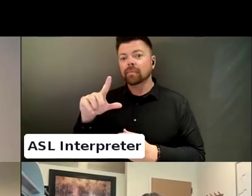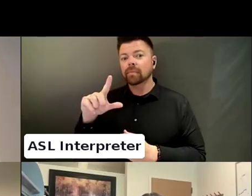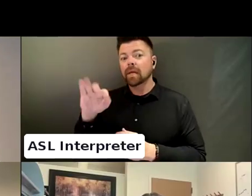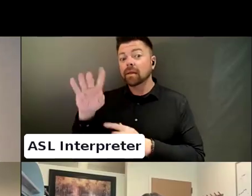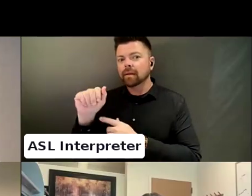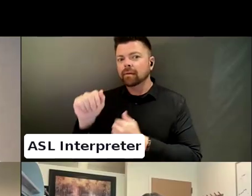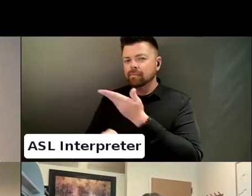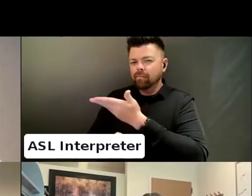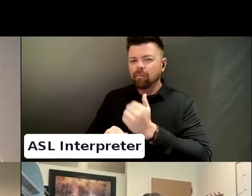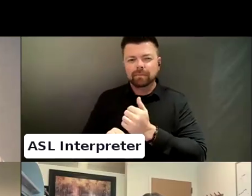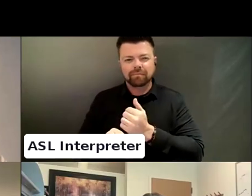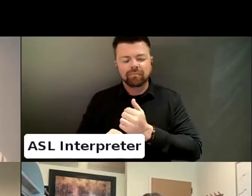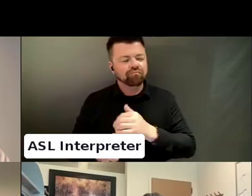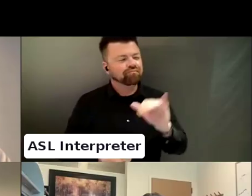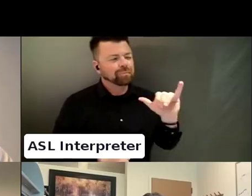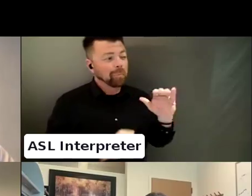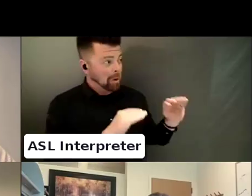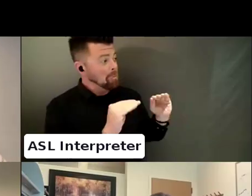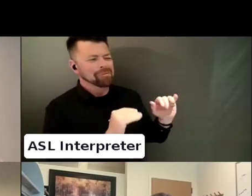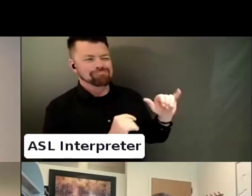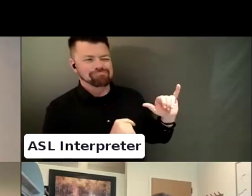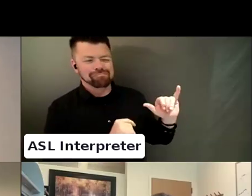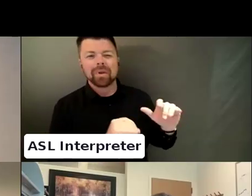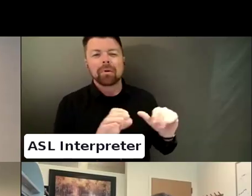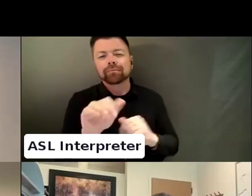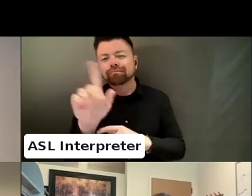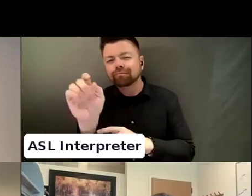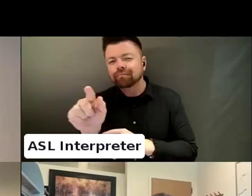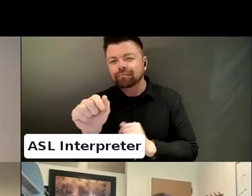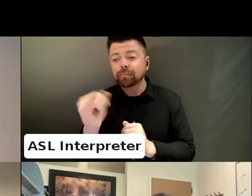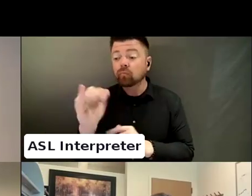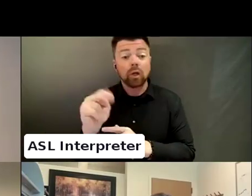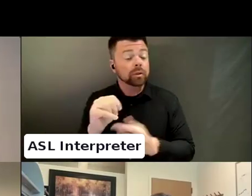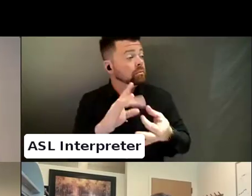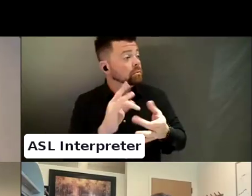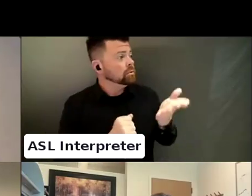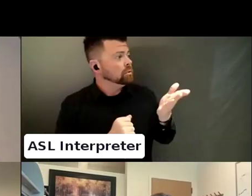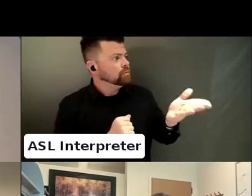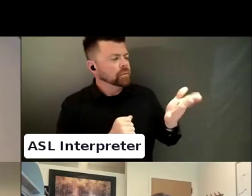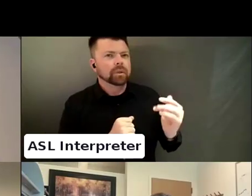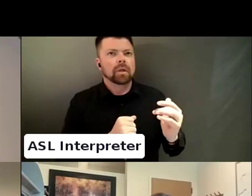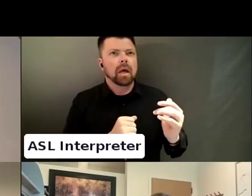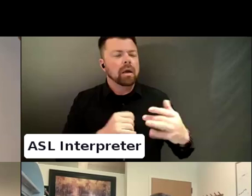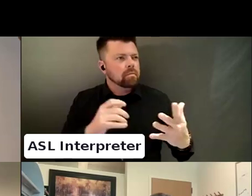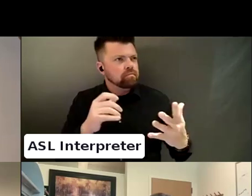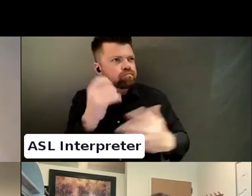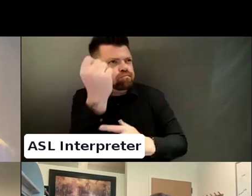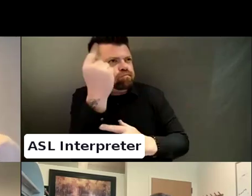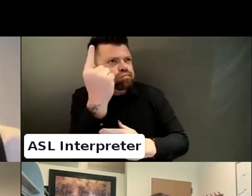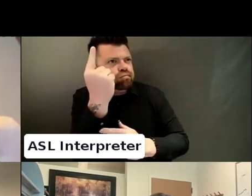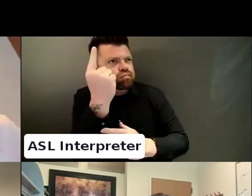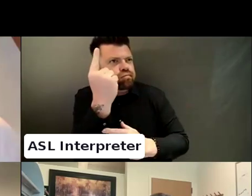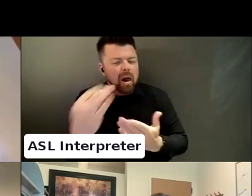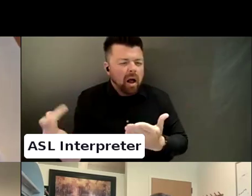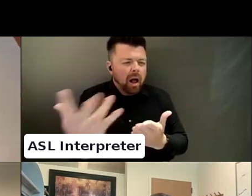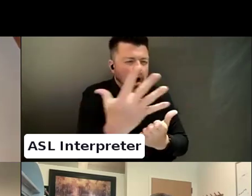On with movement, let me ask this question. You mentioned, Jen, proprioception, which was coming to my mind as you were